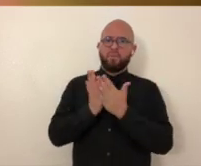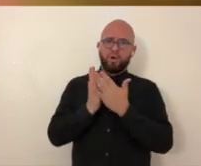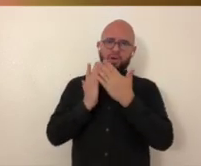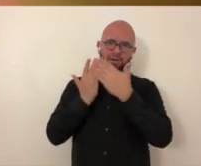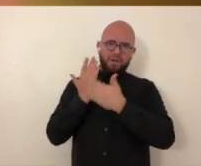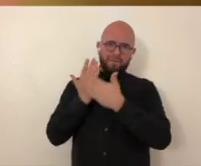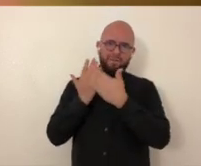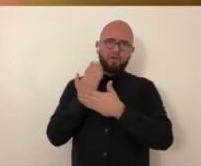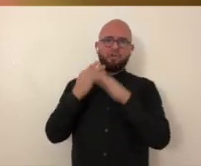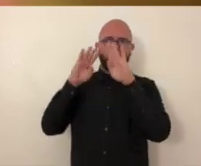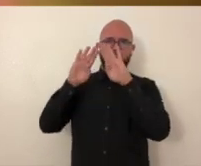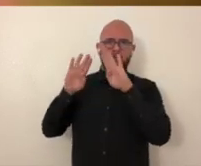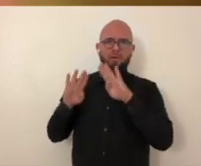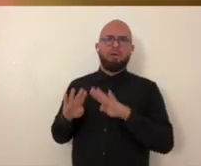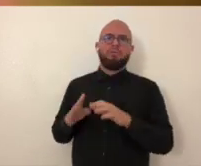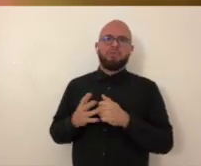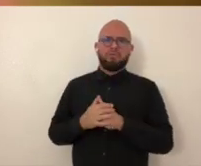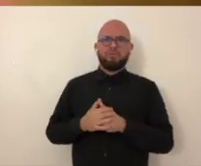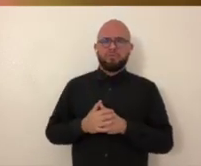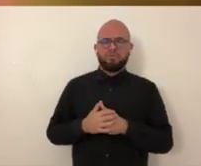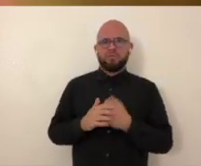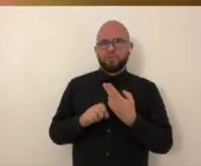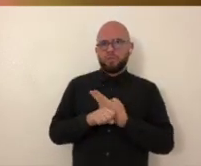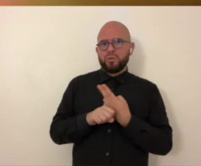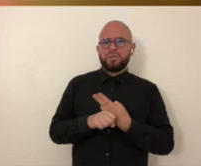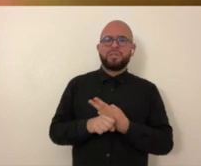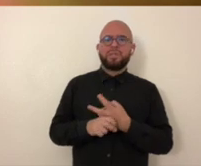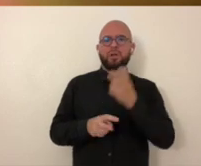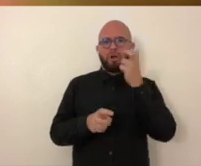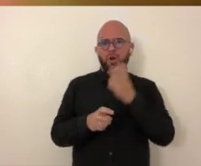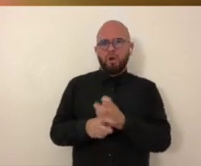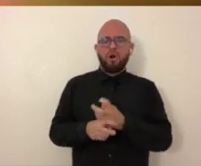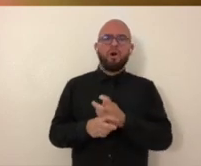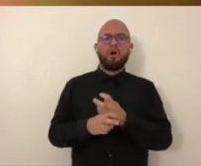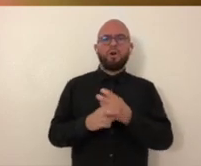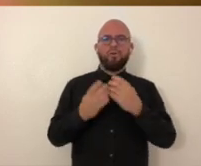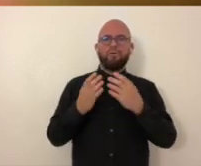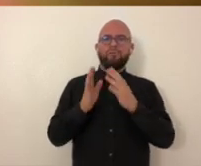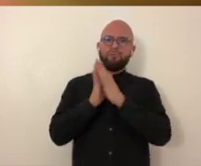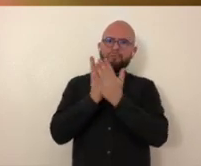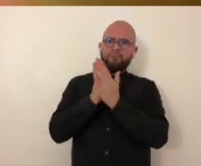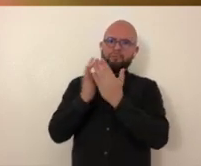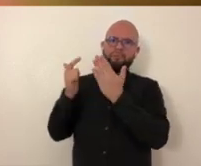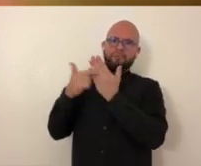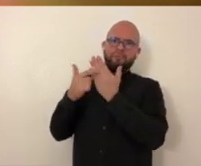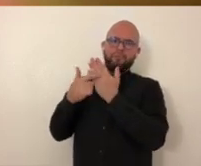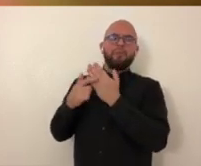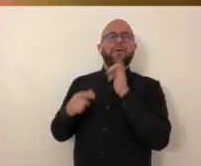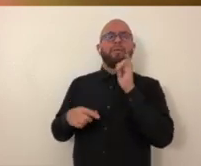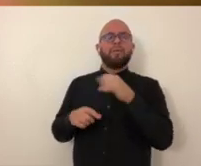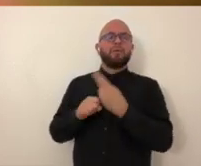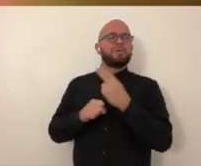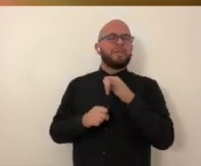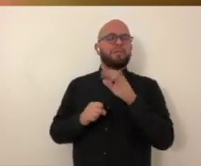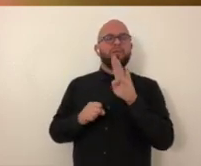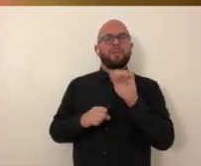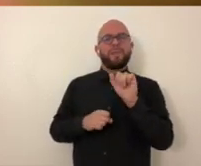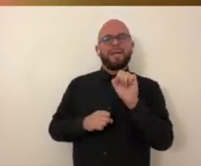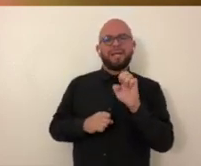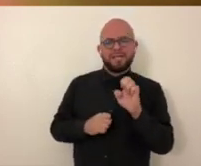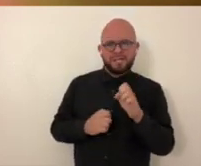Recently, I have been doing a lot of book cover collages. I'm using like the hard